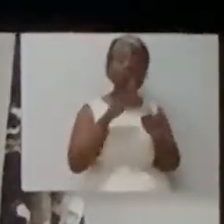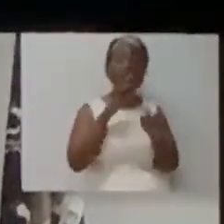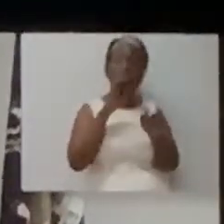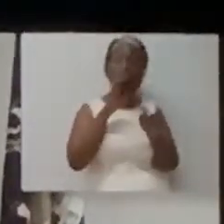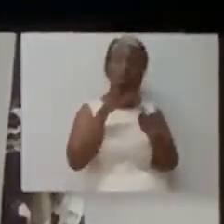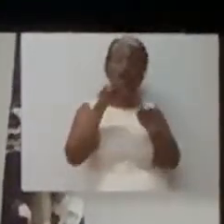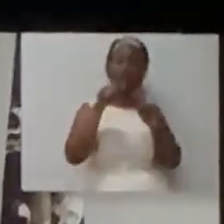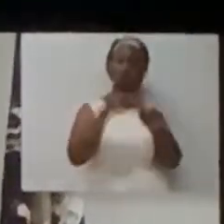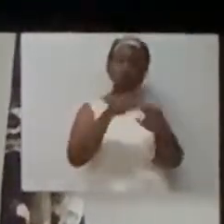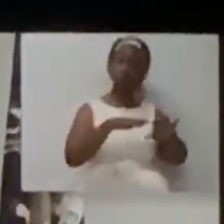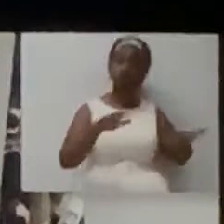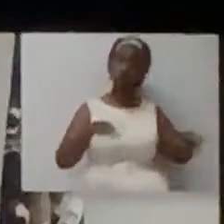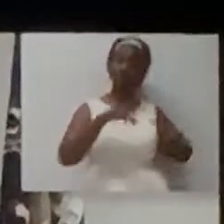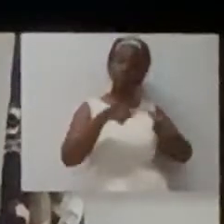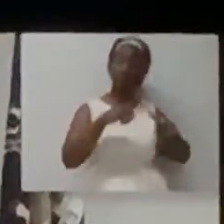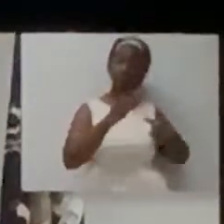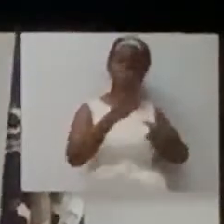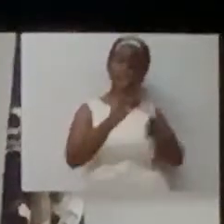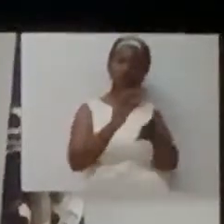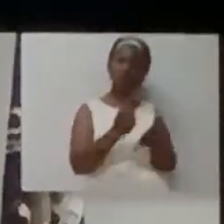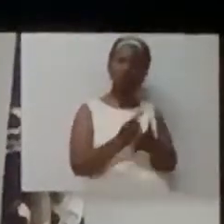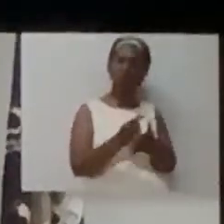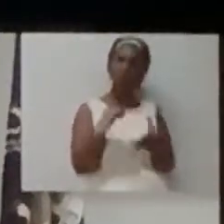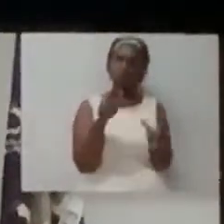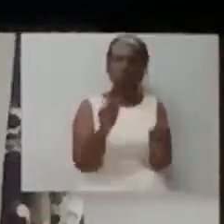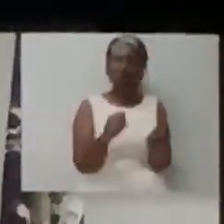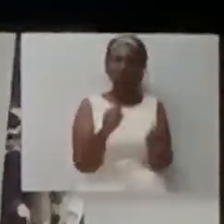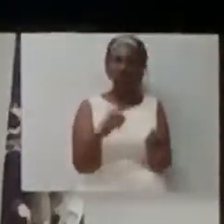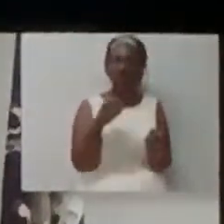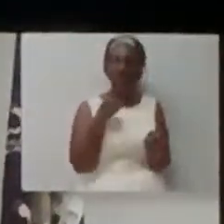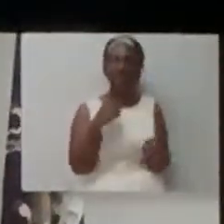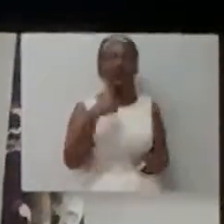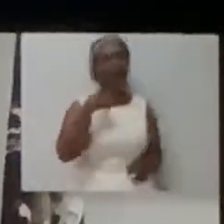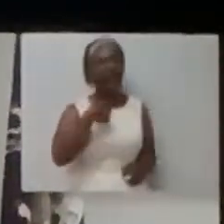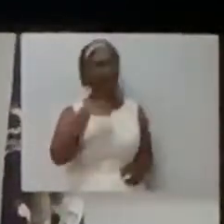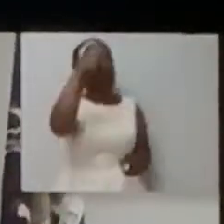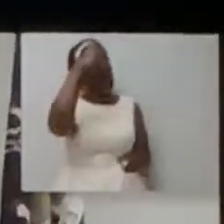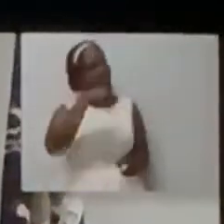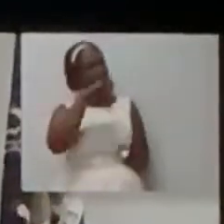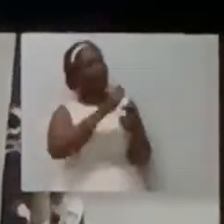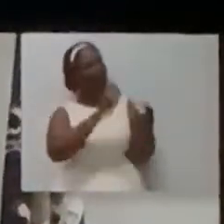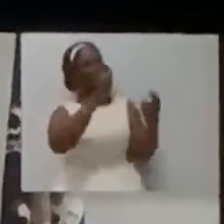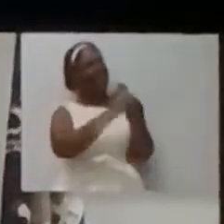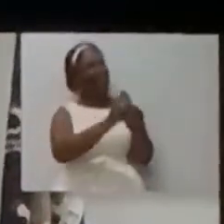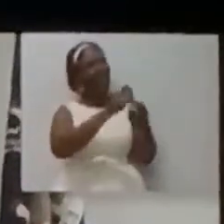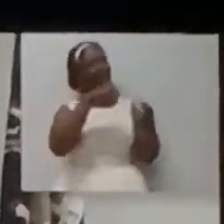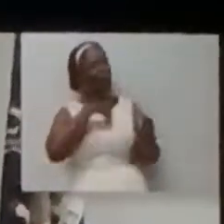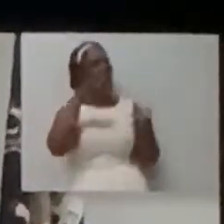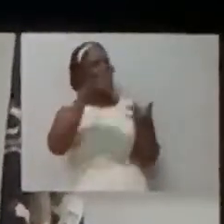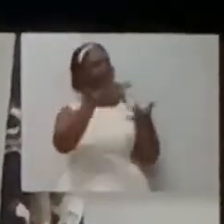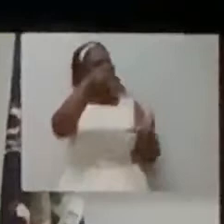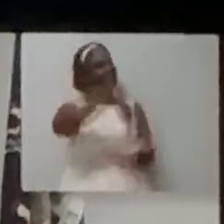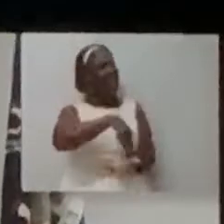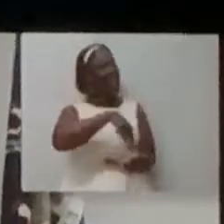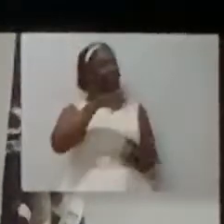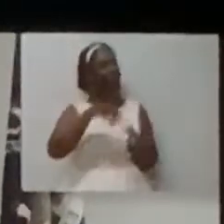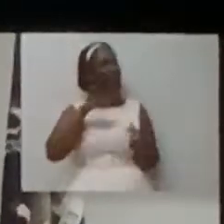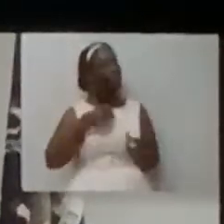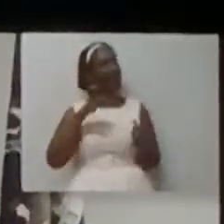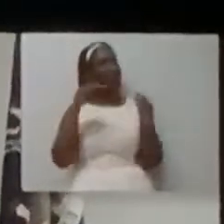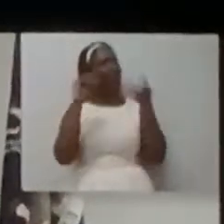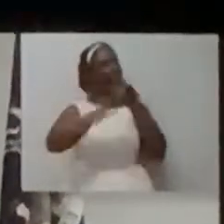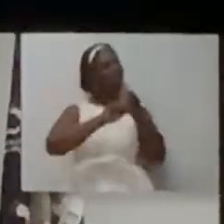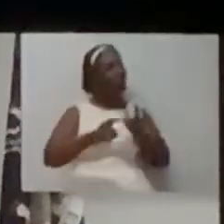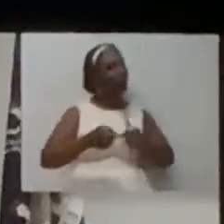graduation, you may have the extraordinary possibility of saying, I remember exactly where I was when my peers and I decided